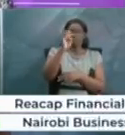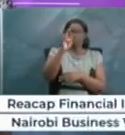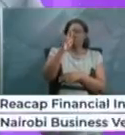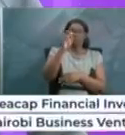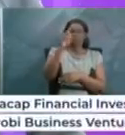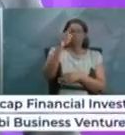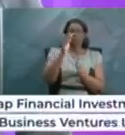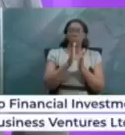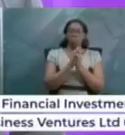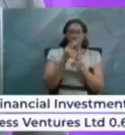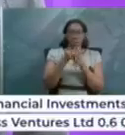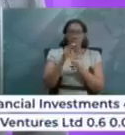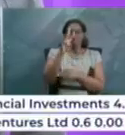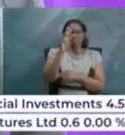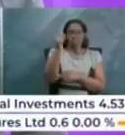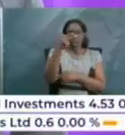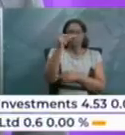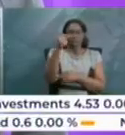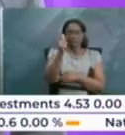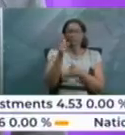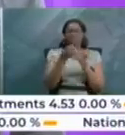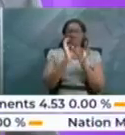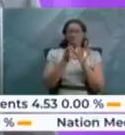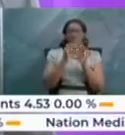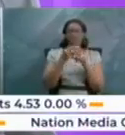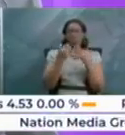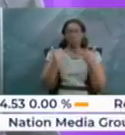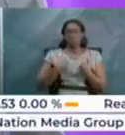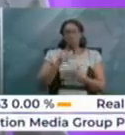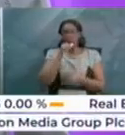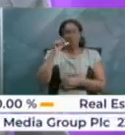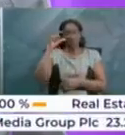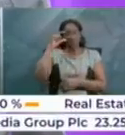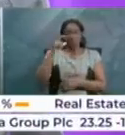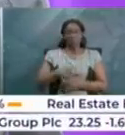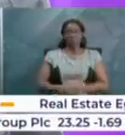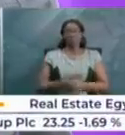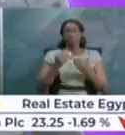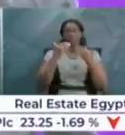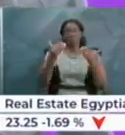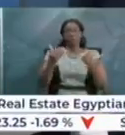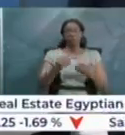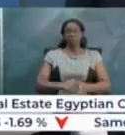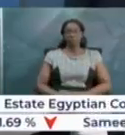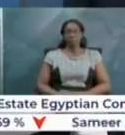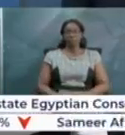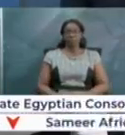my name is Wahiga Kemuturi, and our sign language interpreter is Winnie Adoyo. Thank you.